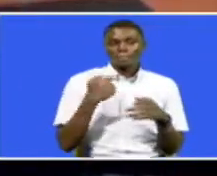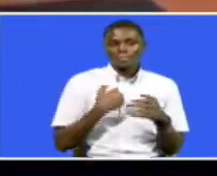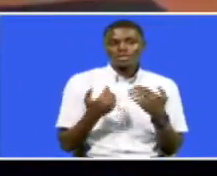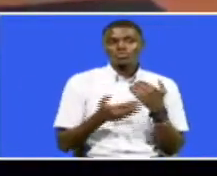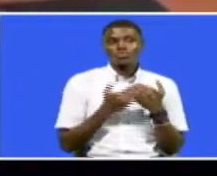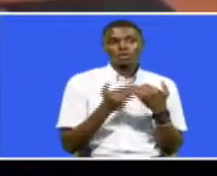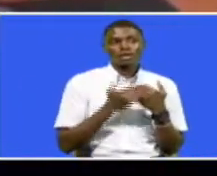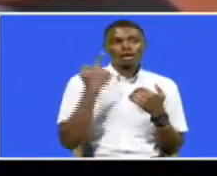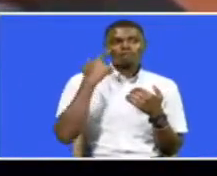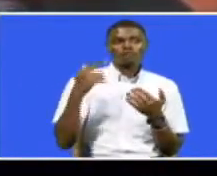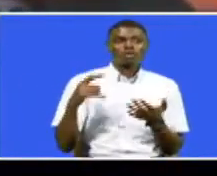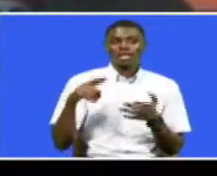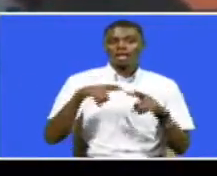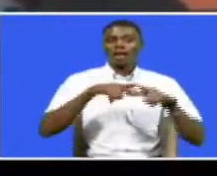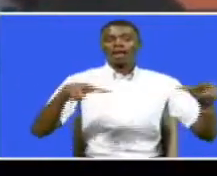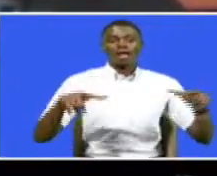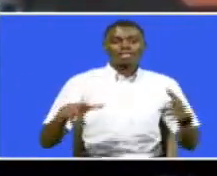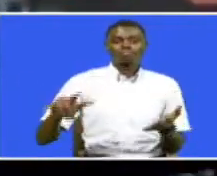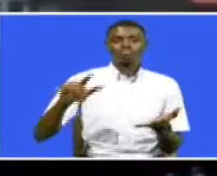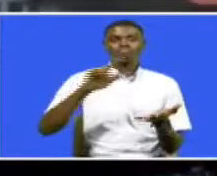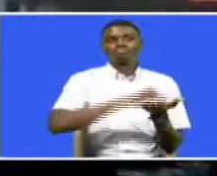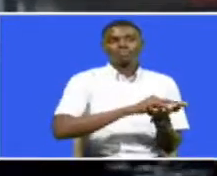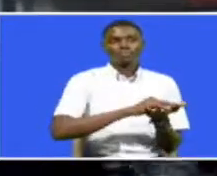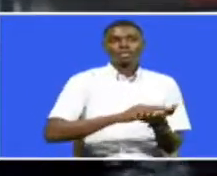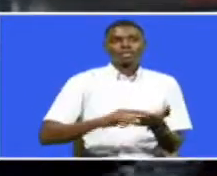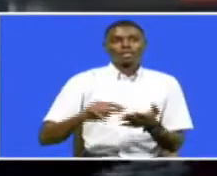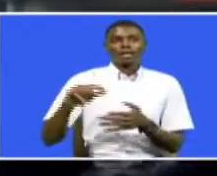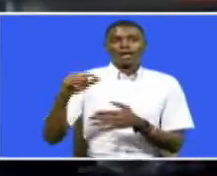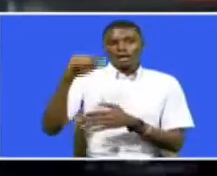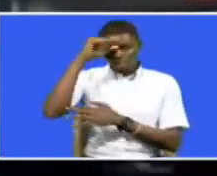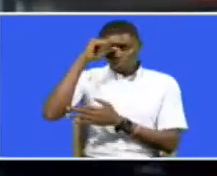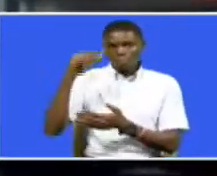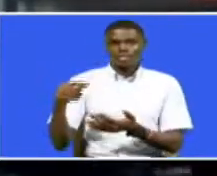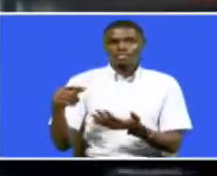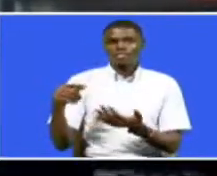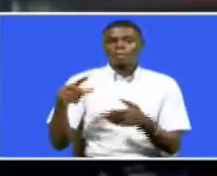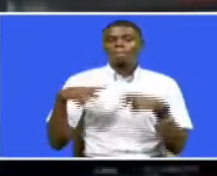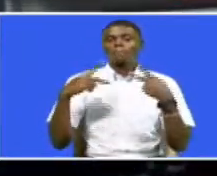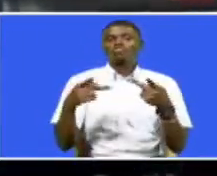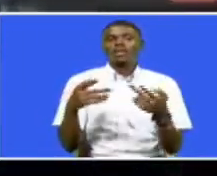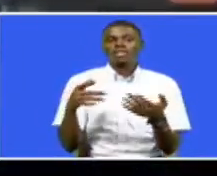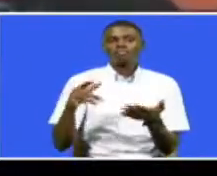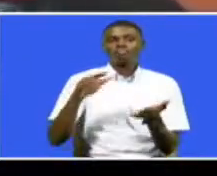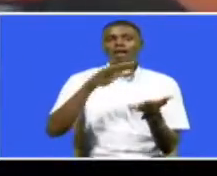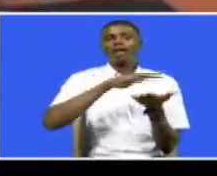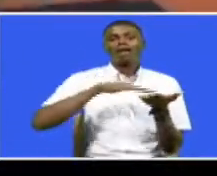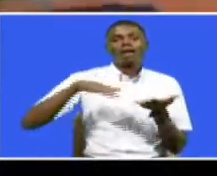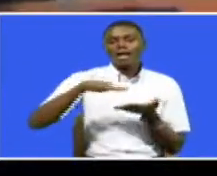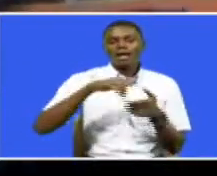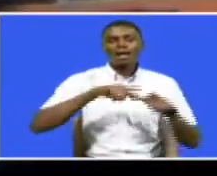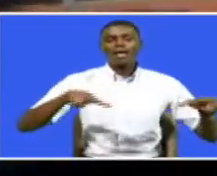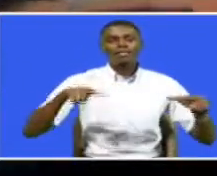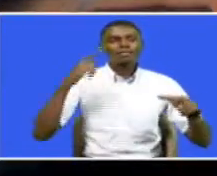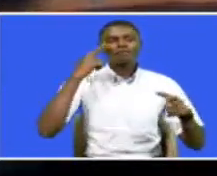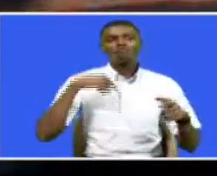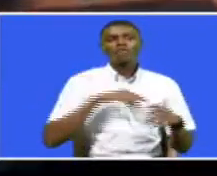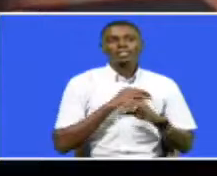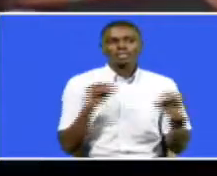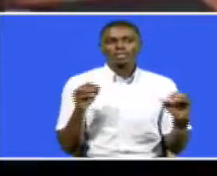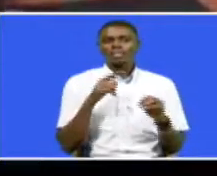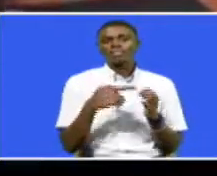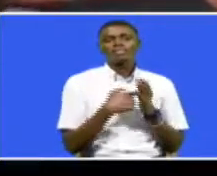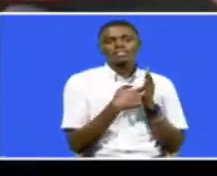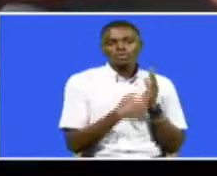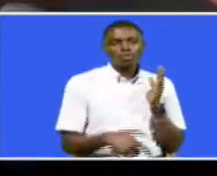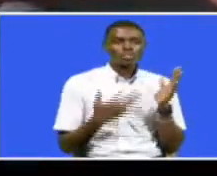take care of the landing sites. The government has not provided landing facilities for us. So it comes at a